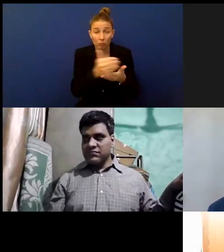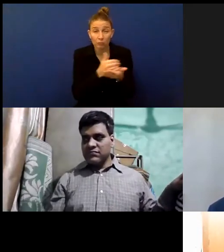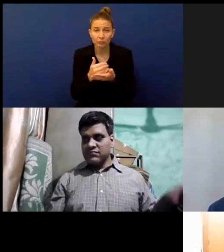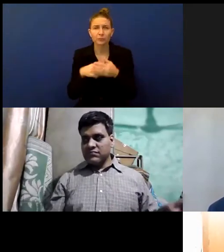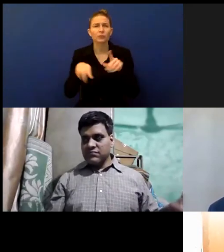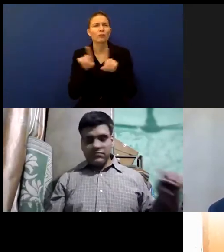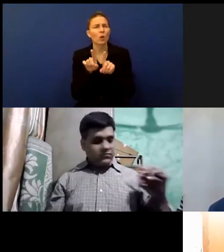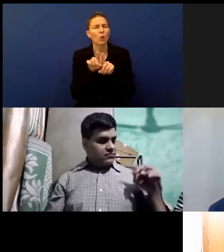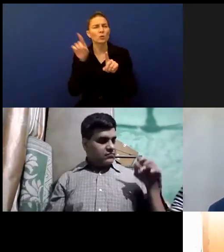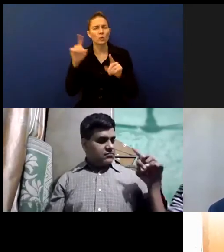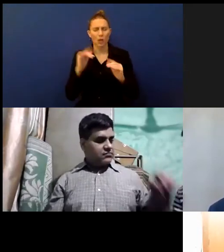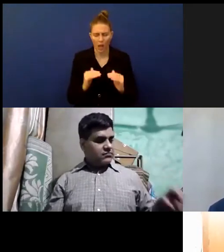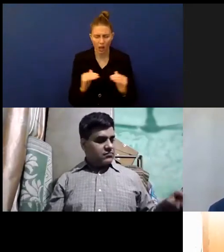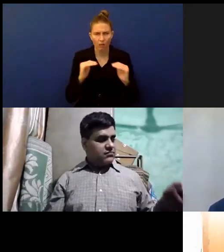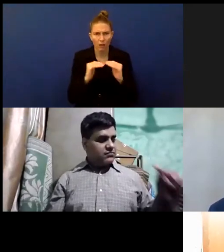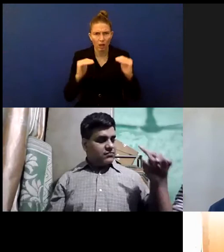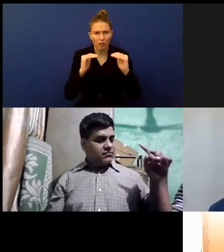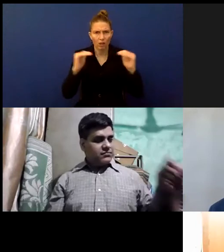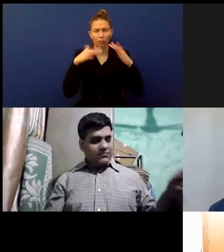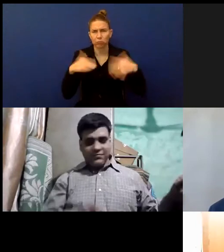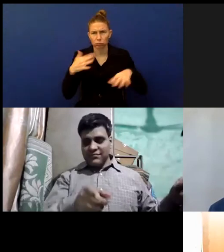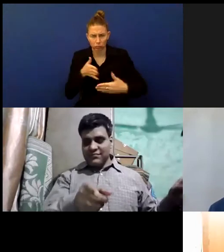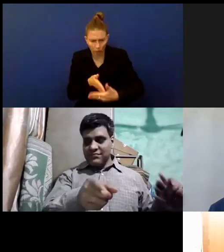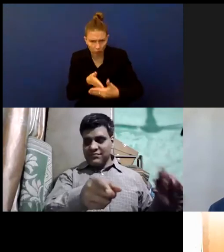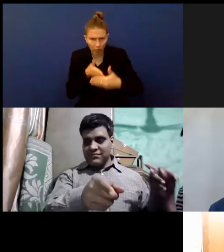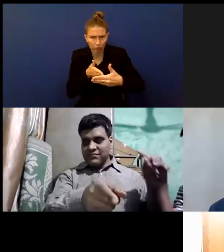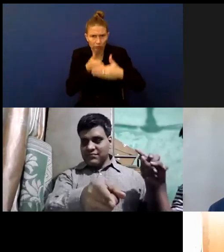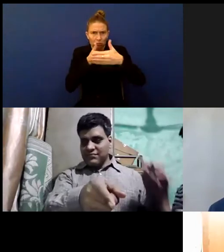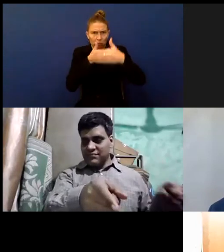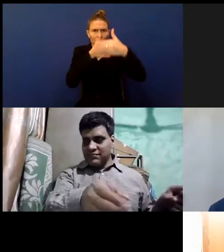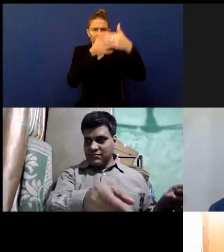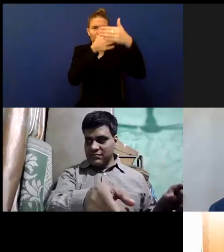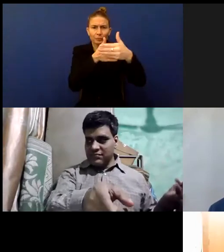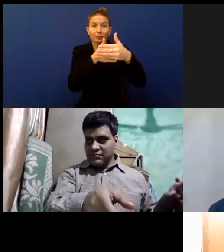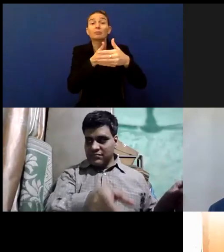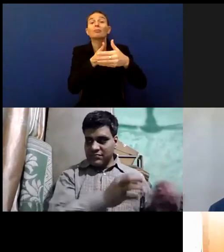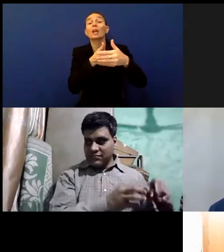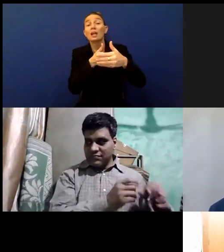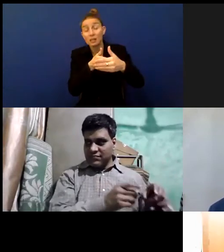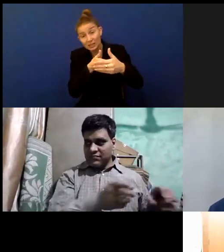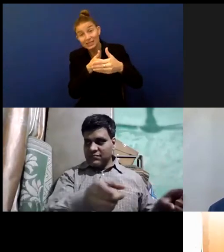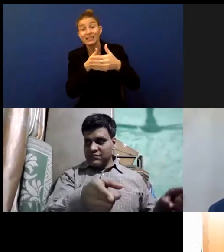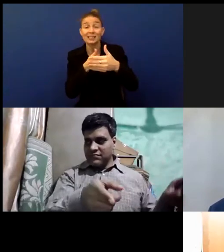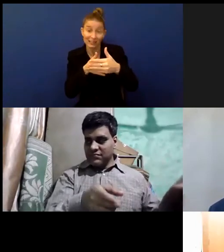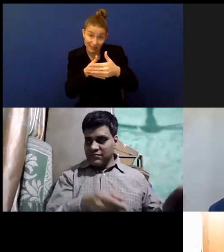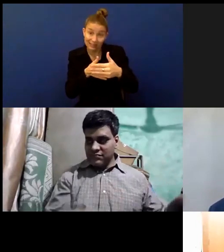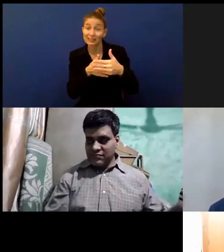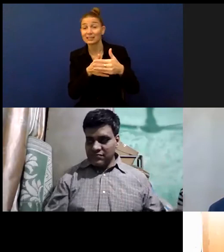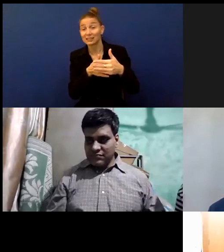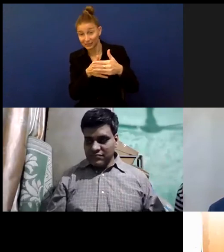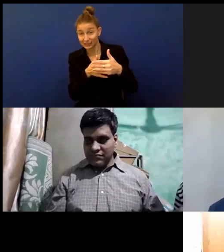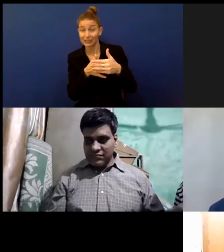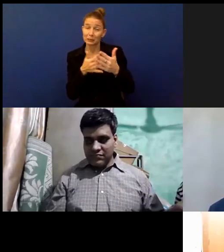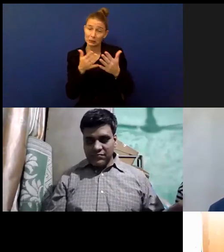right, of challenges that are ahead. Some that may go pretty much to the very nitty-gritty